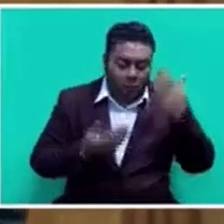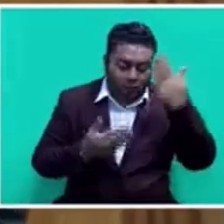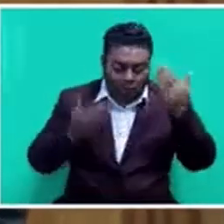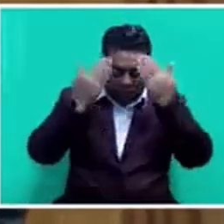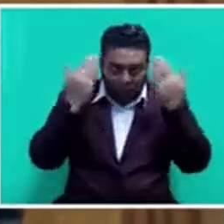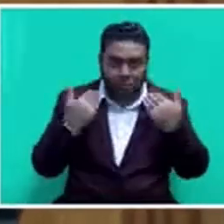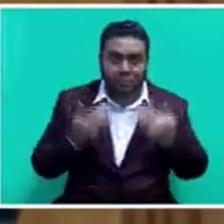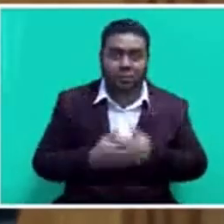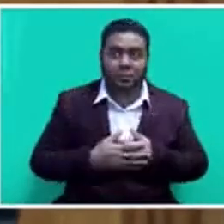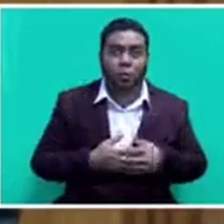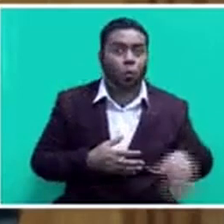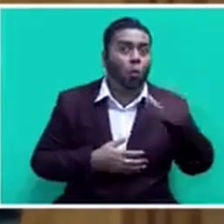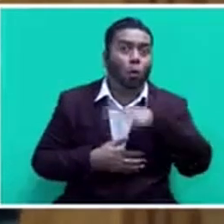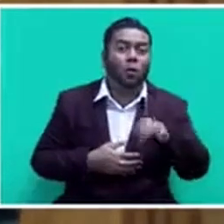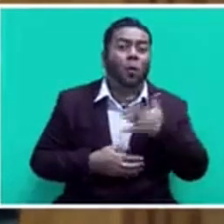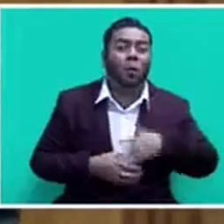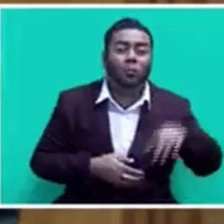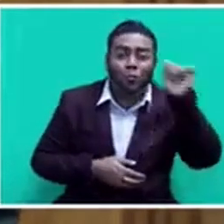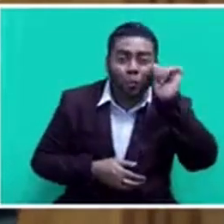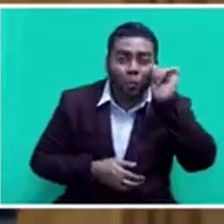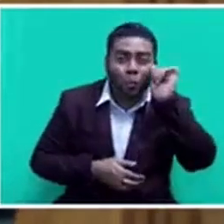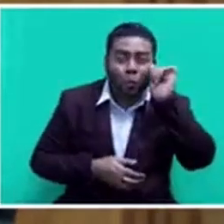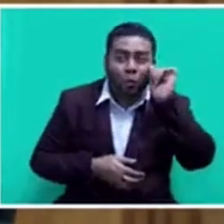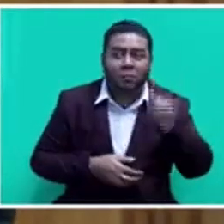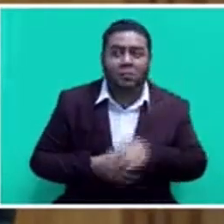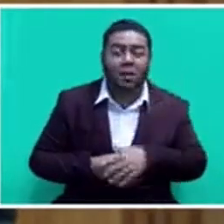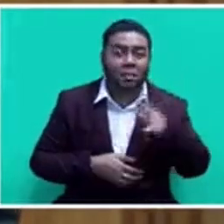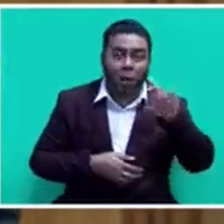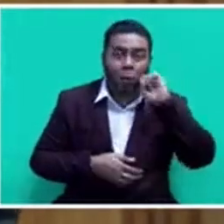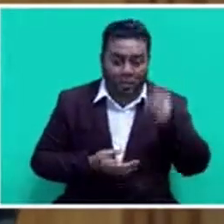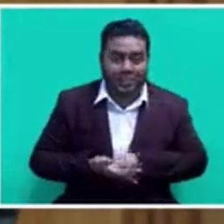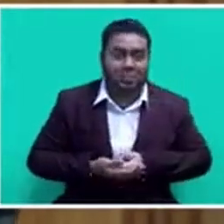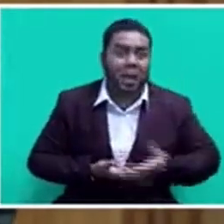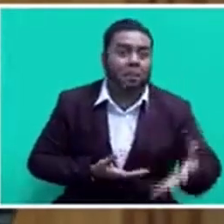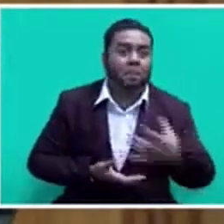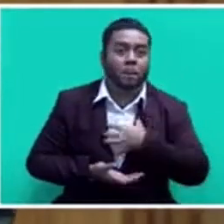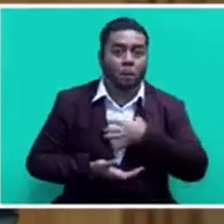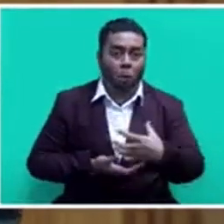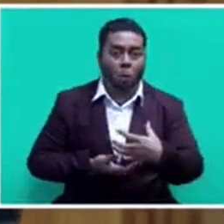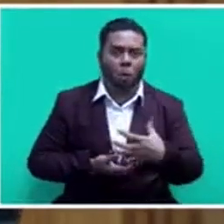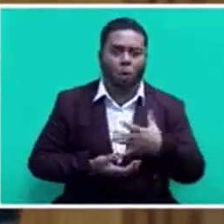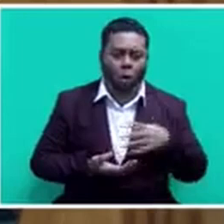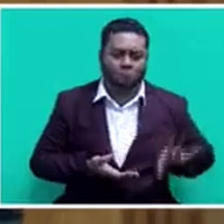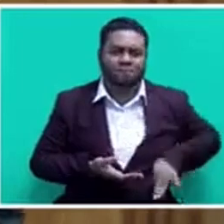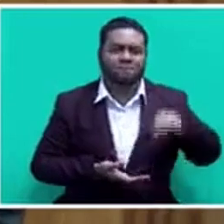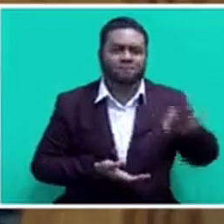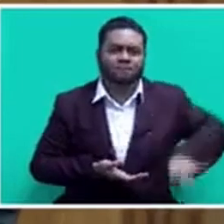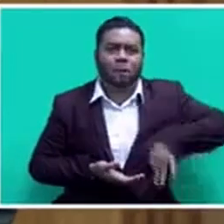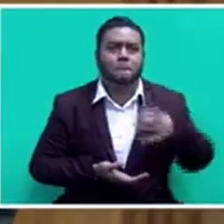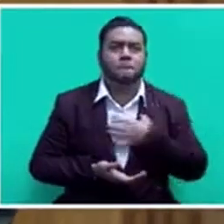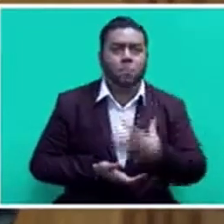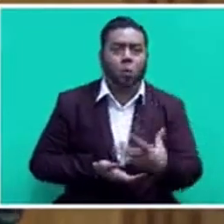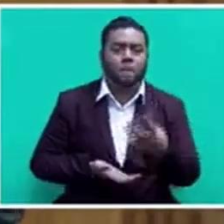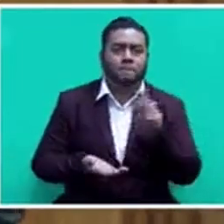Speaker, all they wanted to know is whether they will spend more or fork out more money